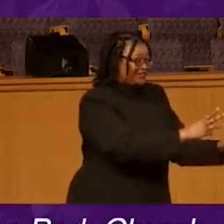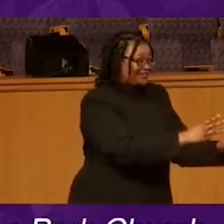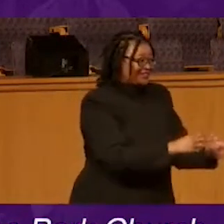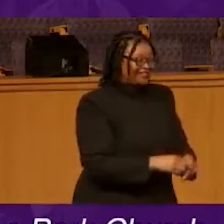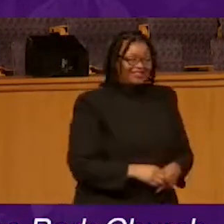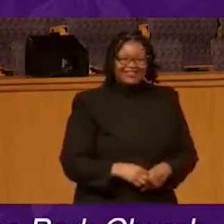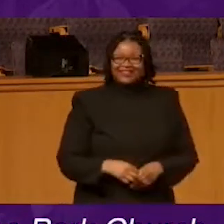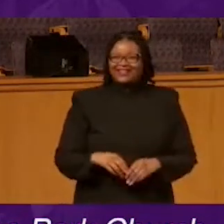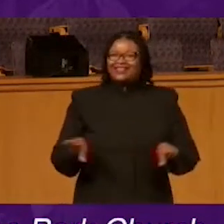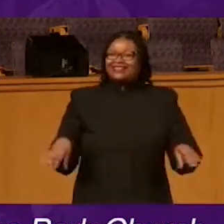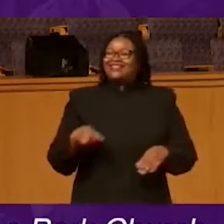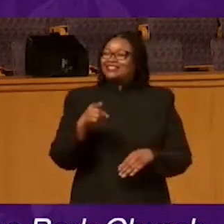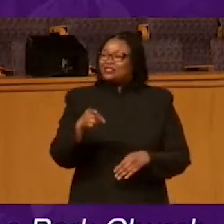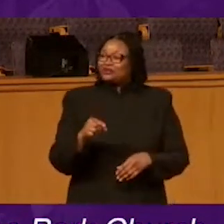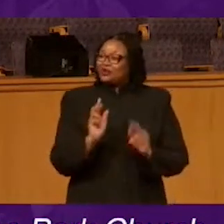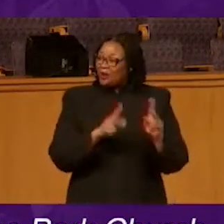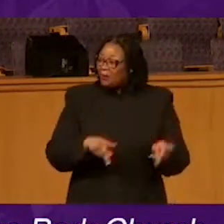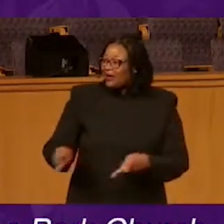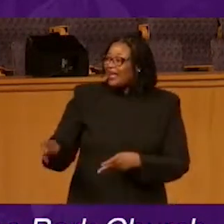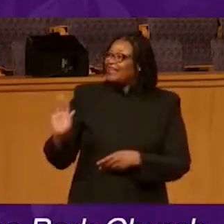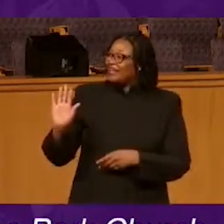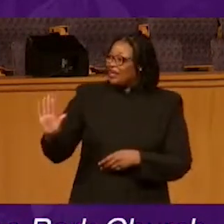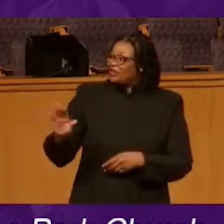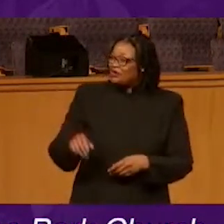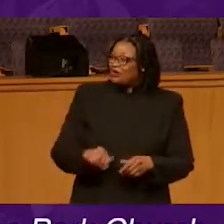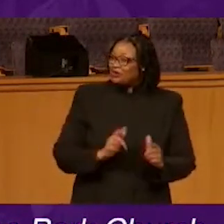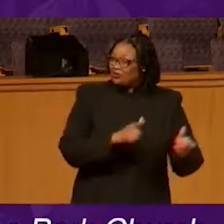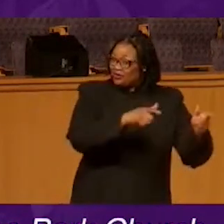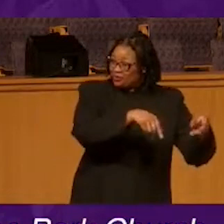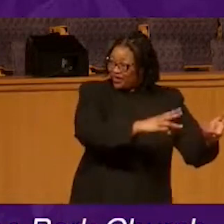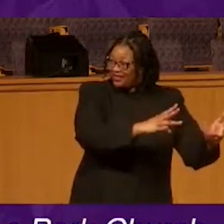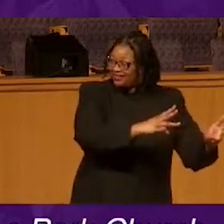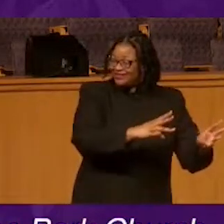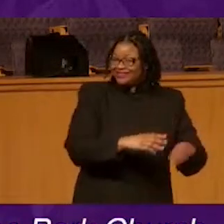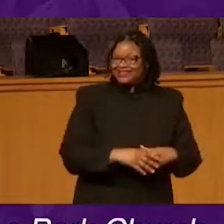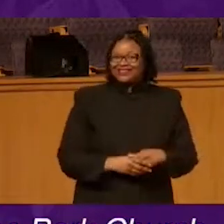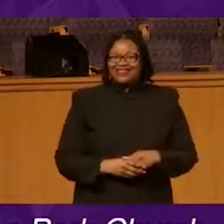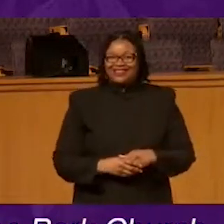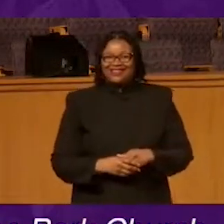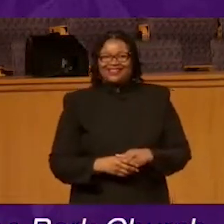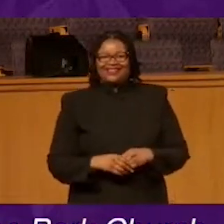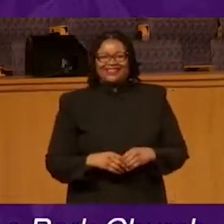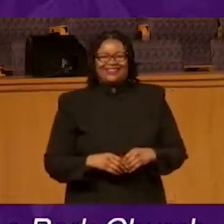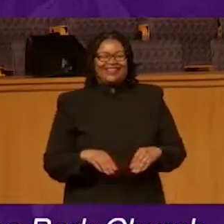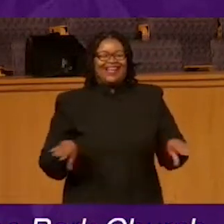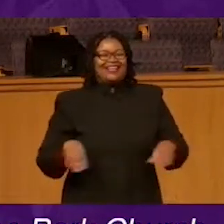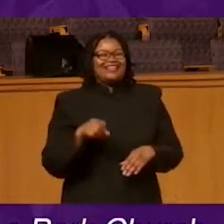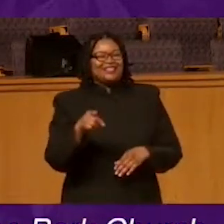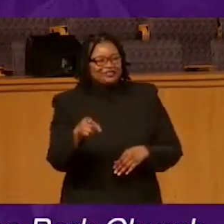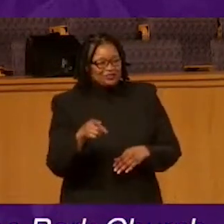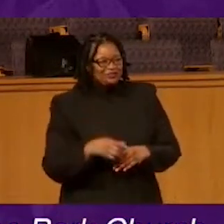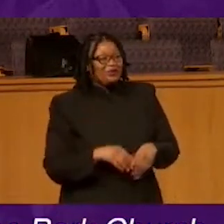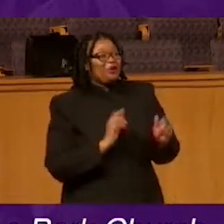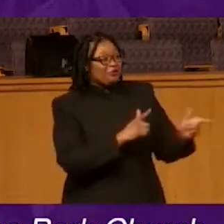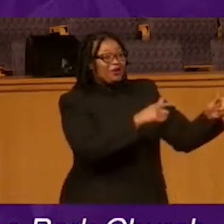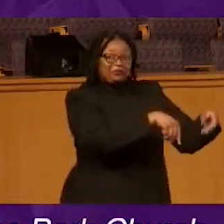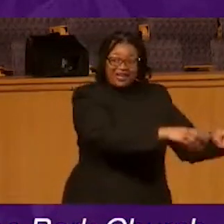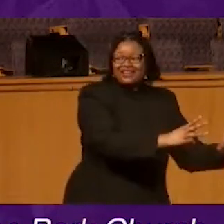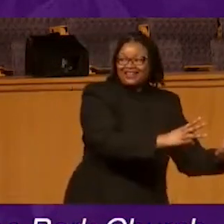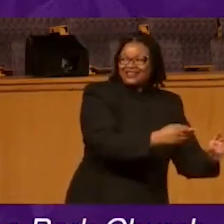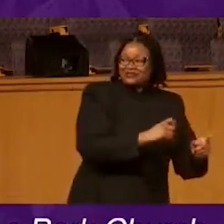Did you ever plan your runaway? Did you ever actually run